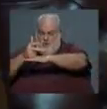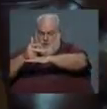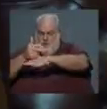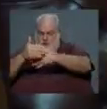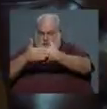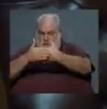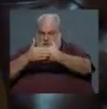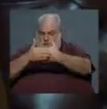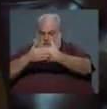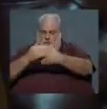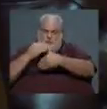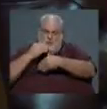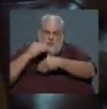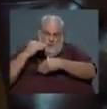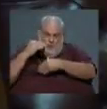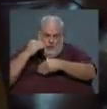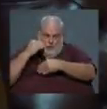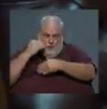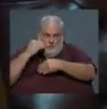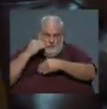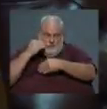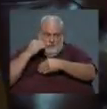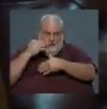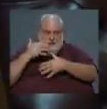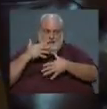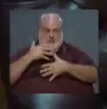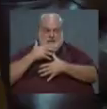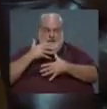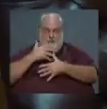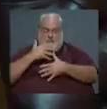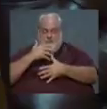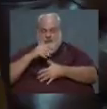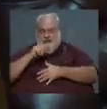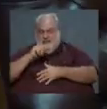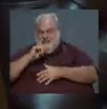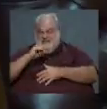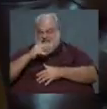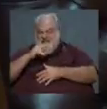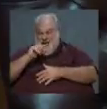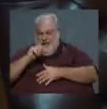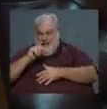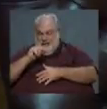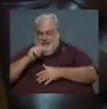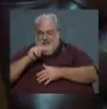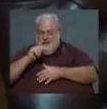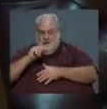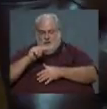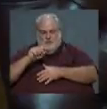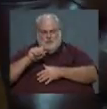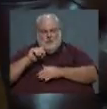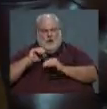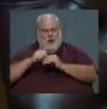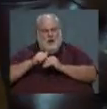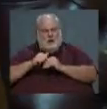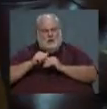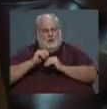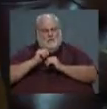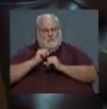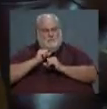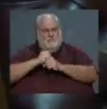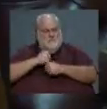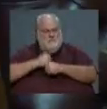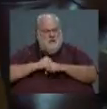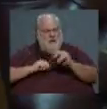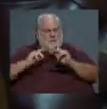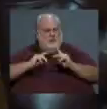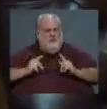next to their homes, and it's going to be a tight fit. It's going to be close to where they live. So what kind of assurances can you